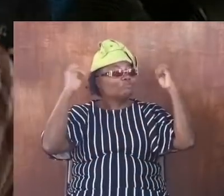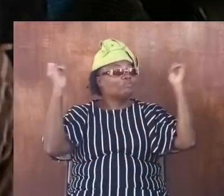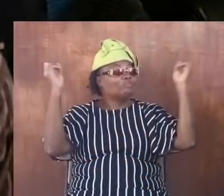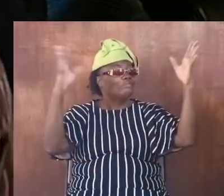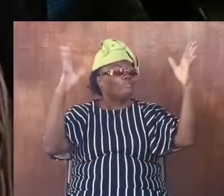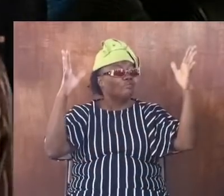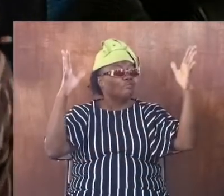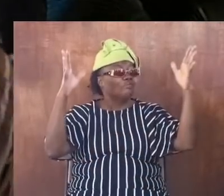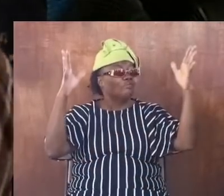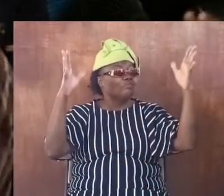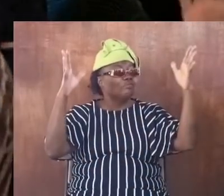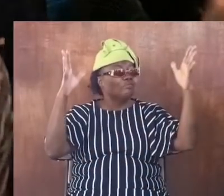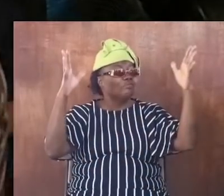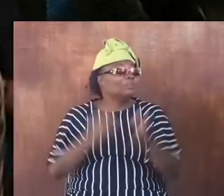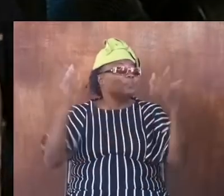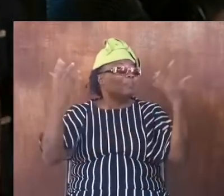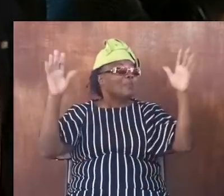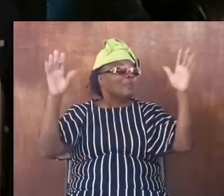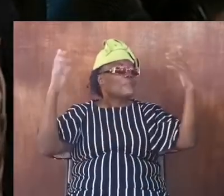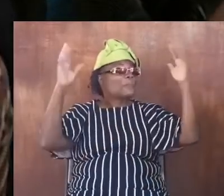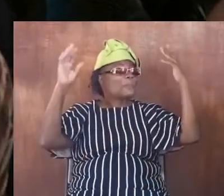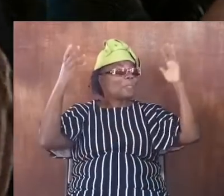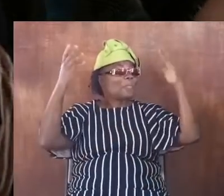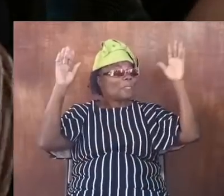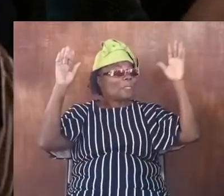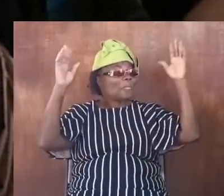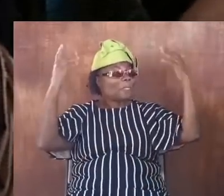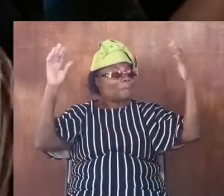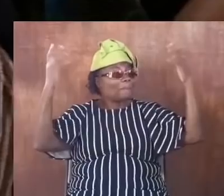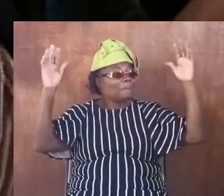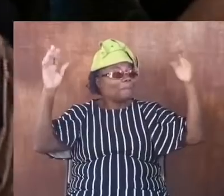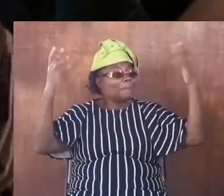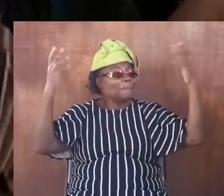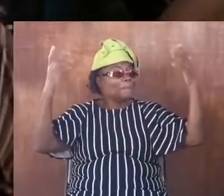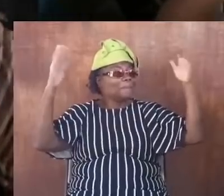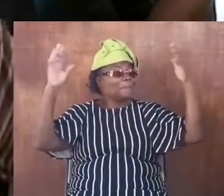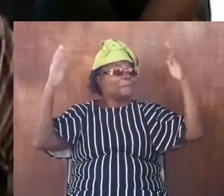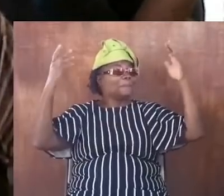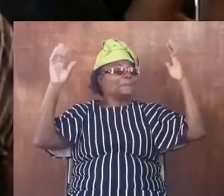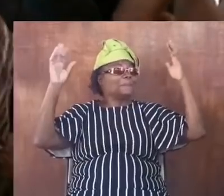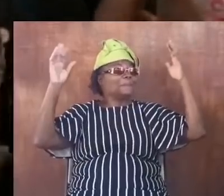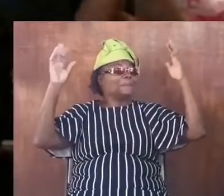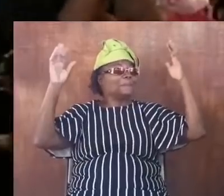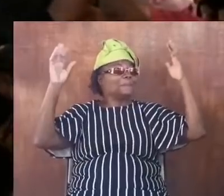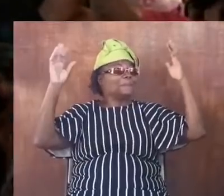Can we clap our hands unto Jesus? Can we clap our hands unto him?